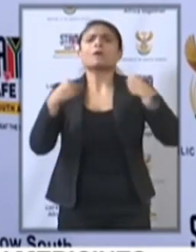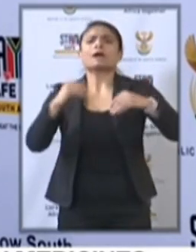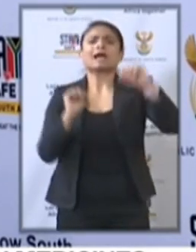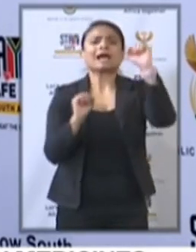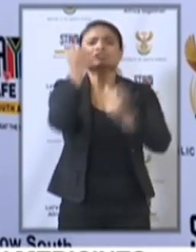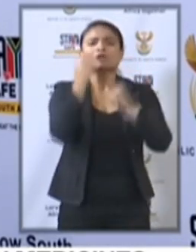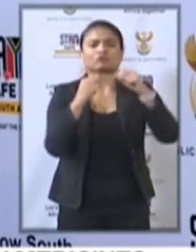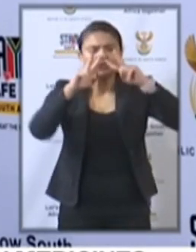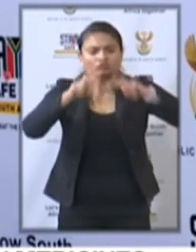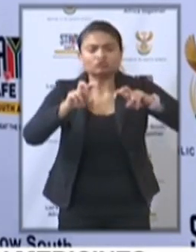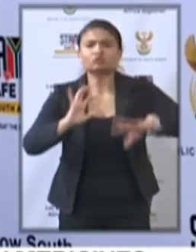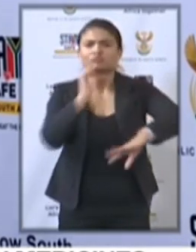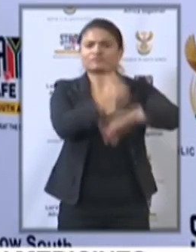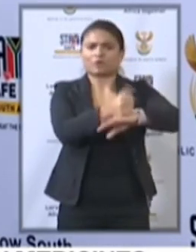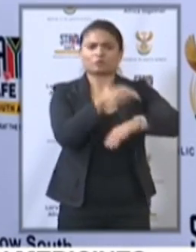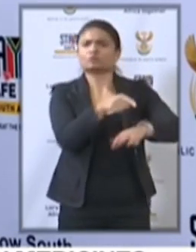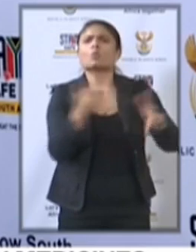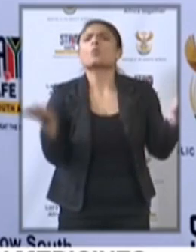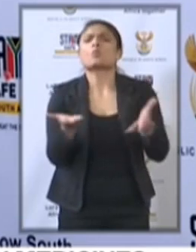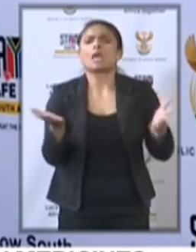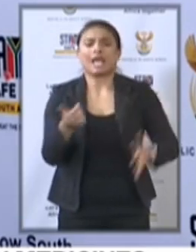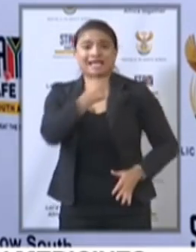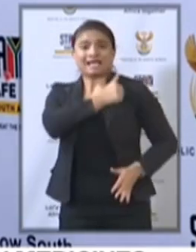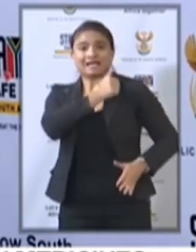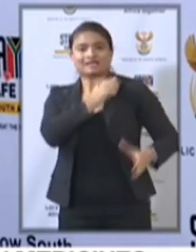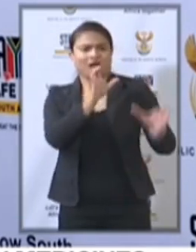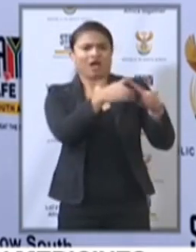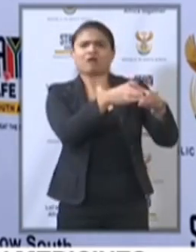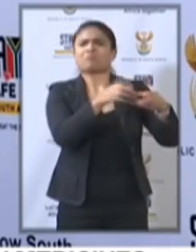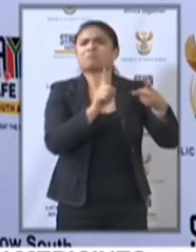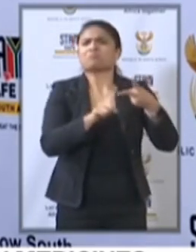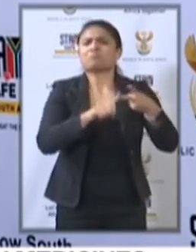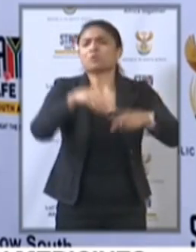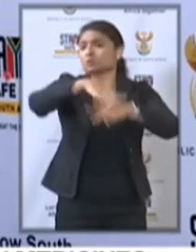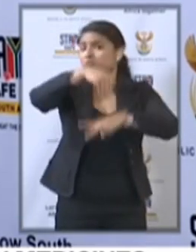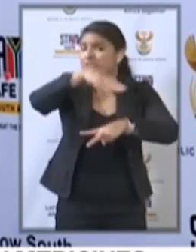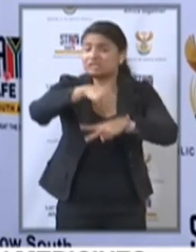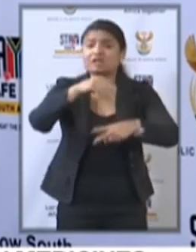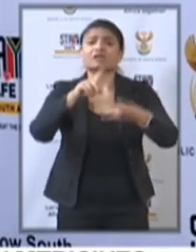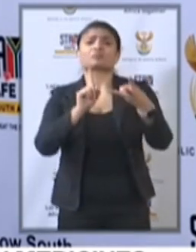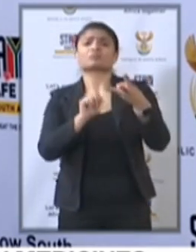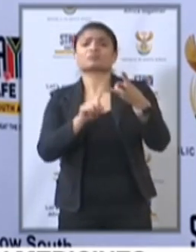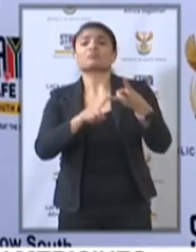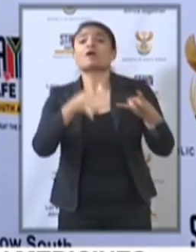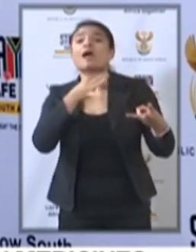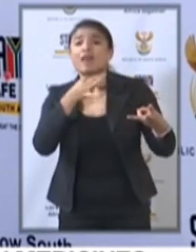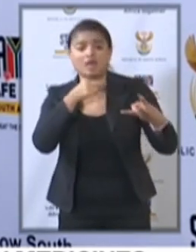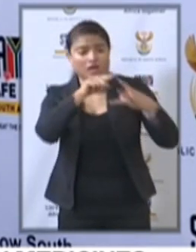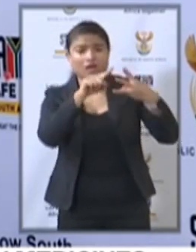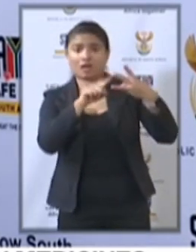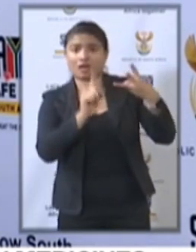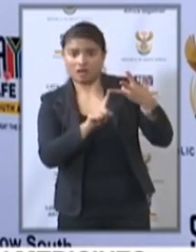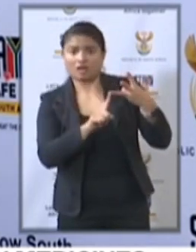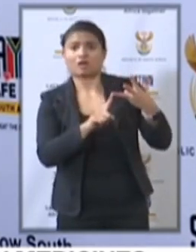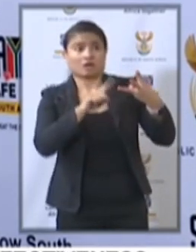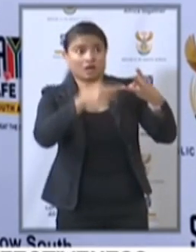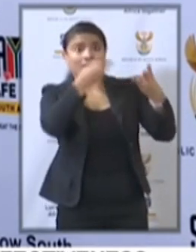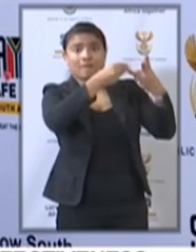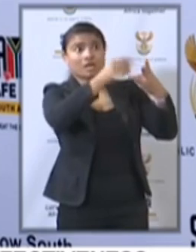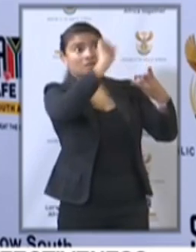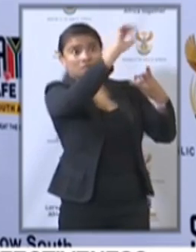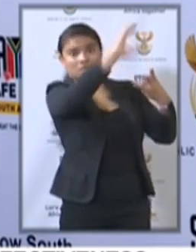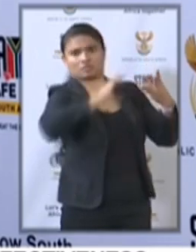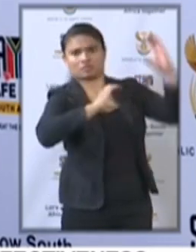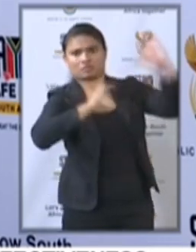Canada, Sweden, and the United Kingdom, has launched the Africa Rapid Grant Fund to support research and